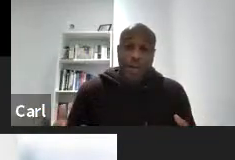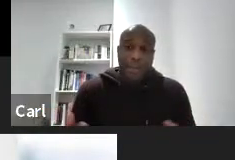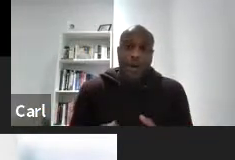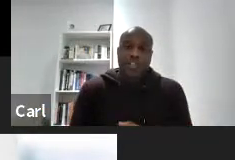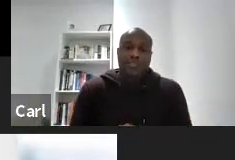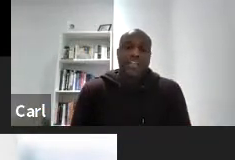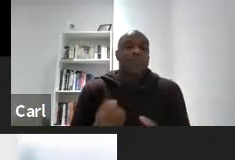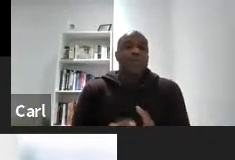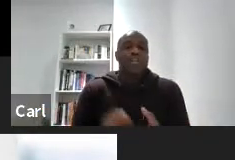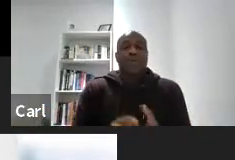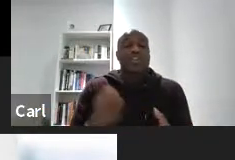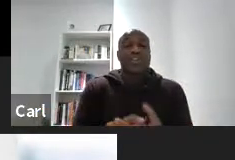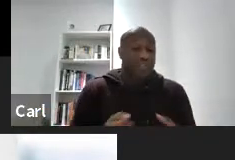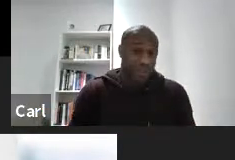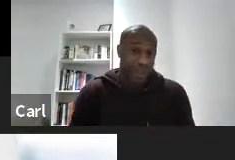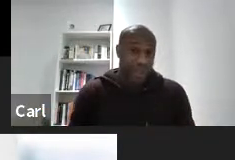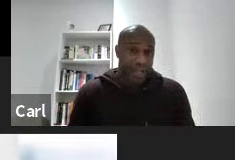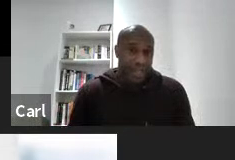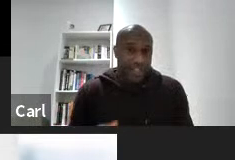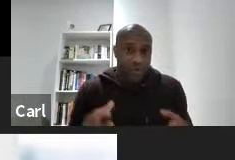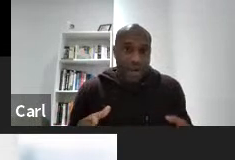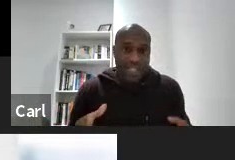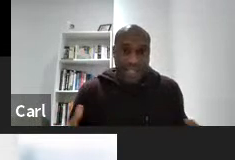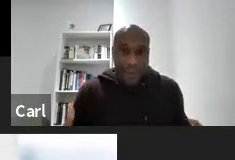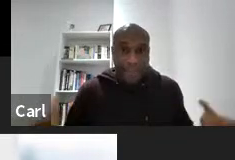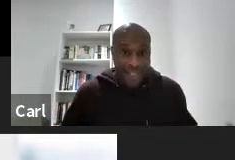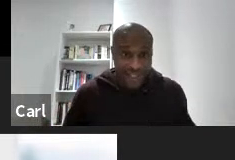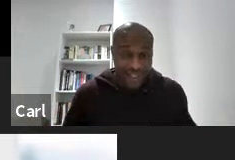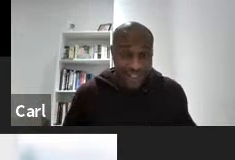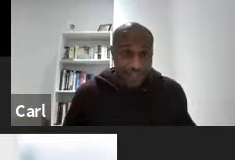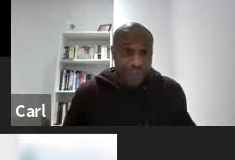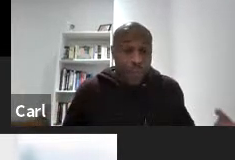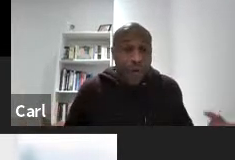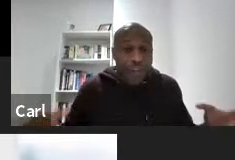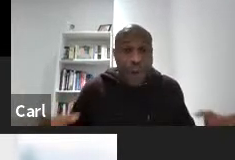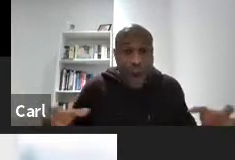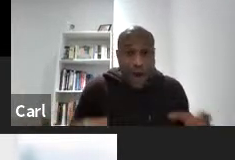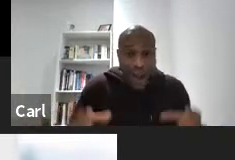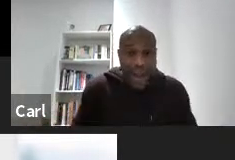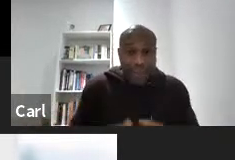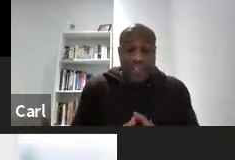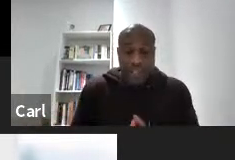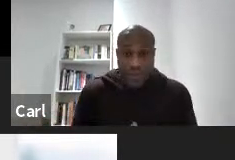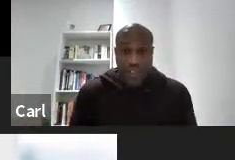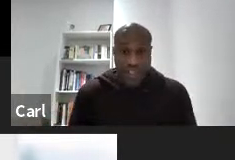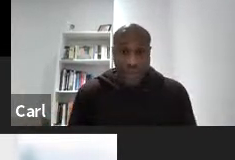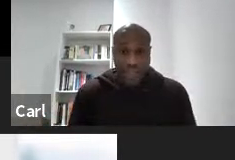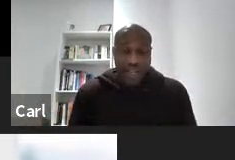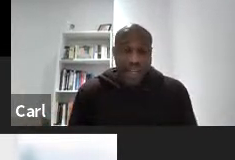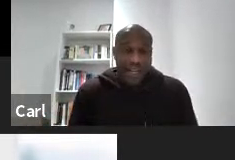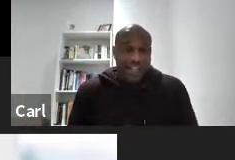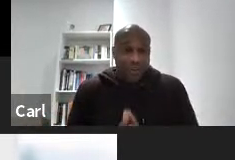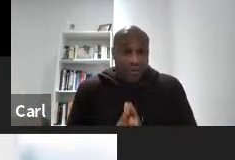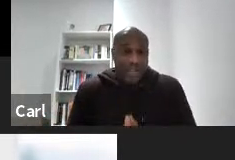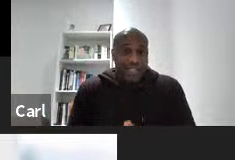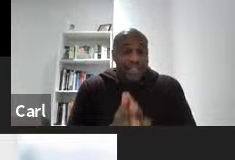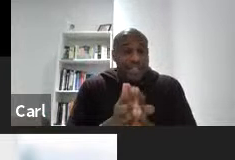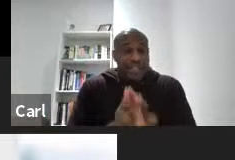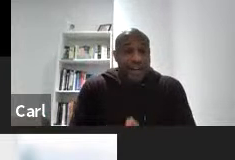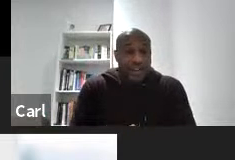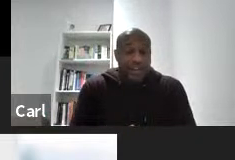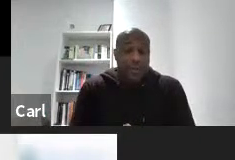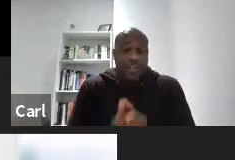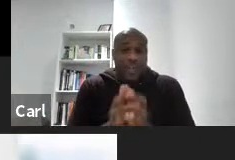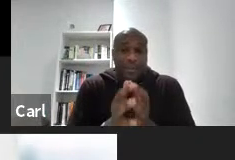them more. But ultimately, what you are not doing is creating a business. What you are absolutely doing is creating